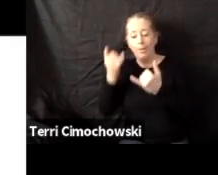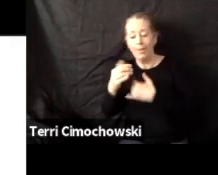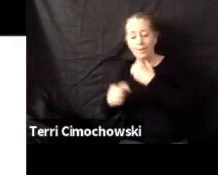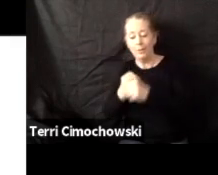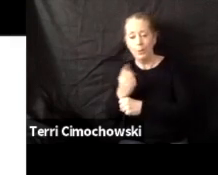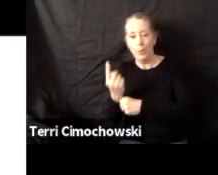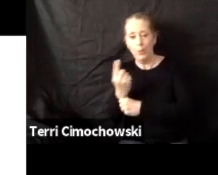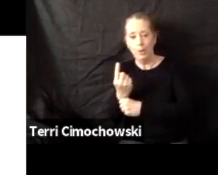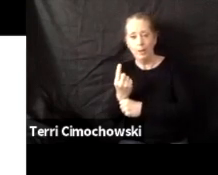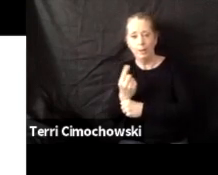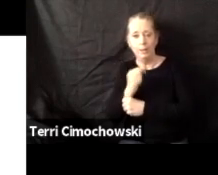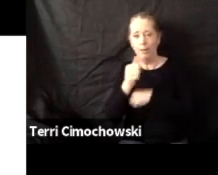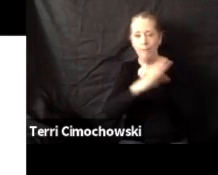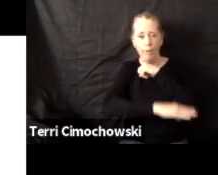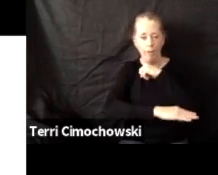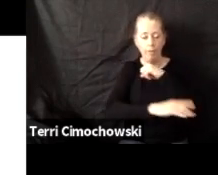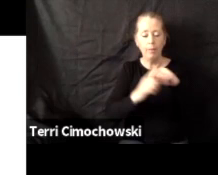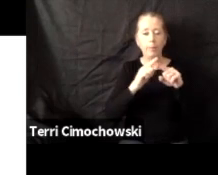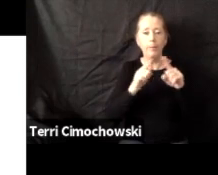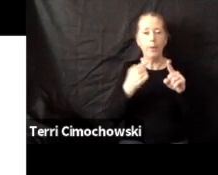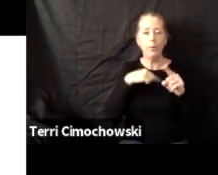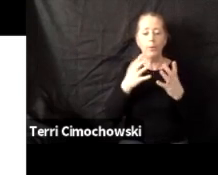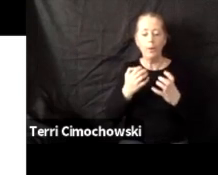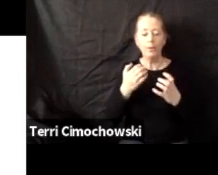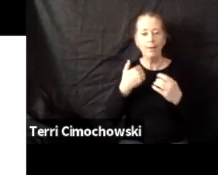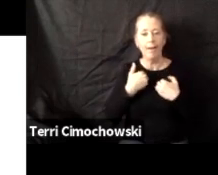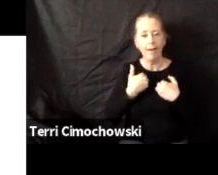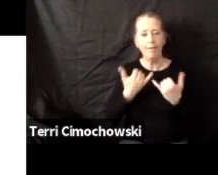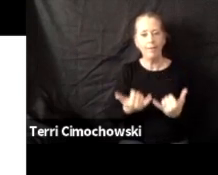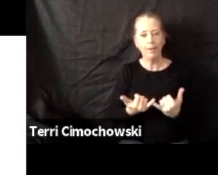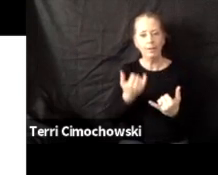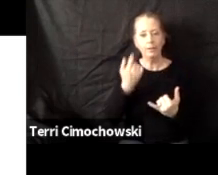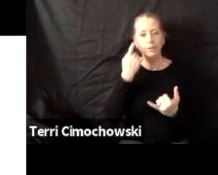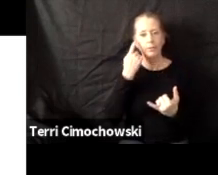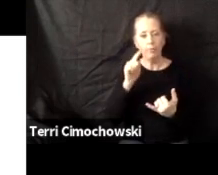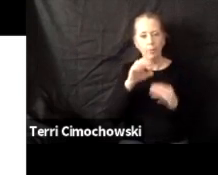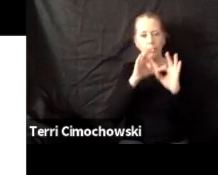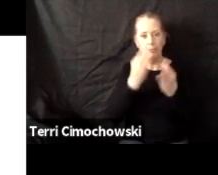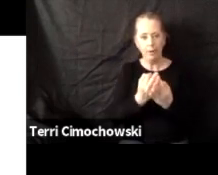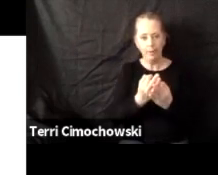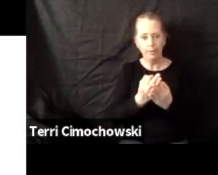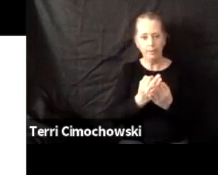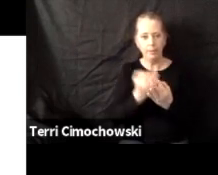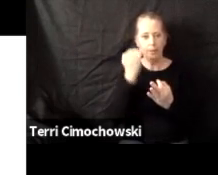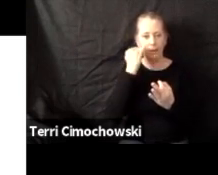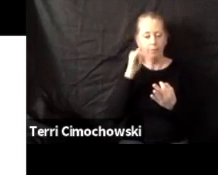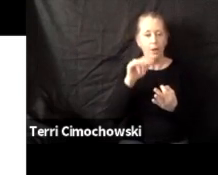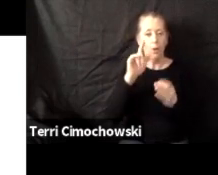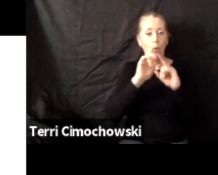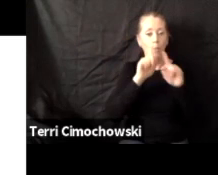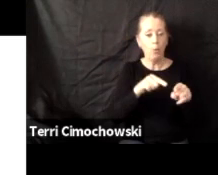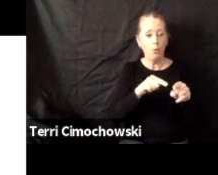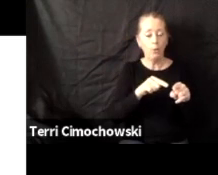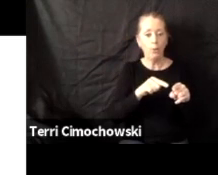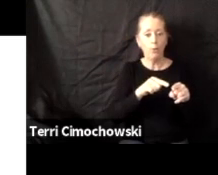online remote option for families because we didn't know what would happen for the executive order next